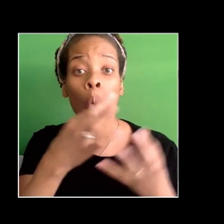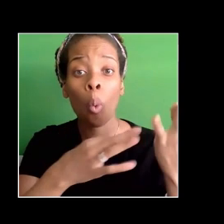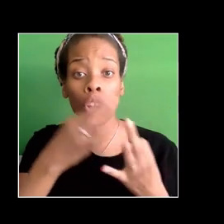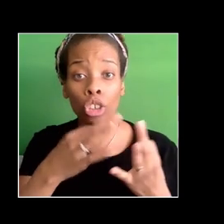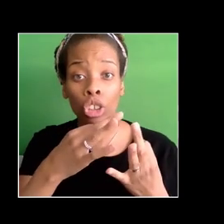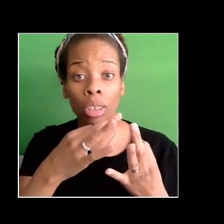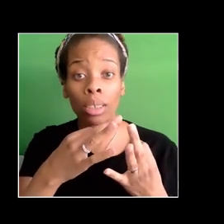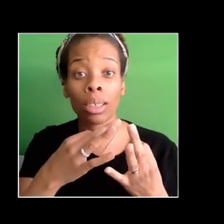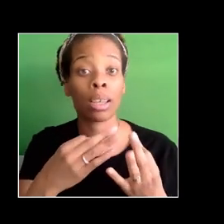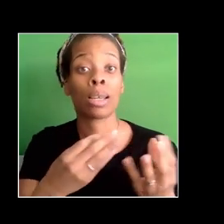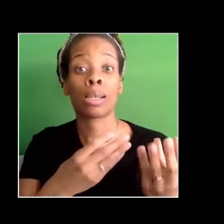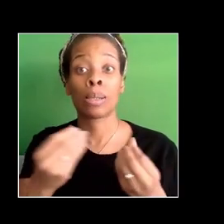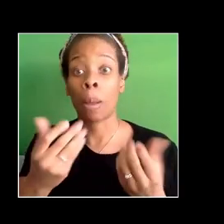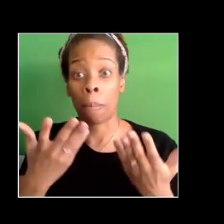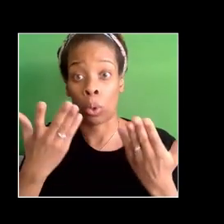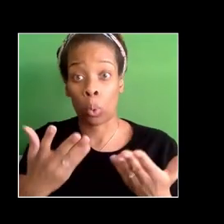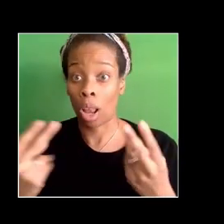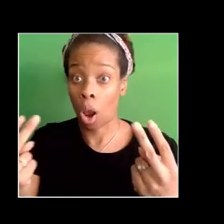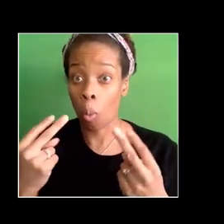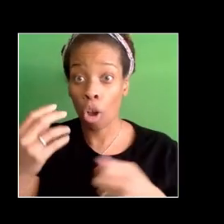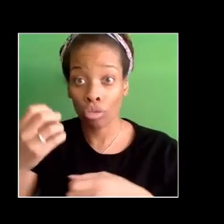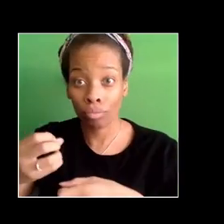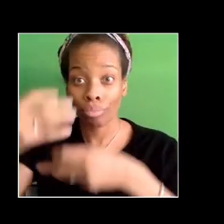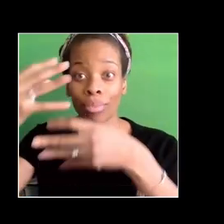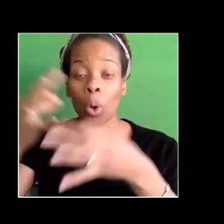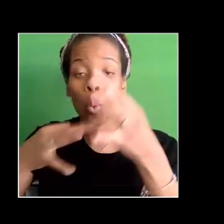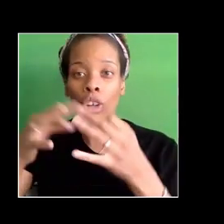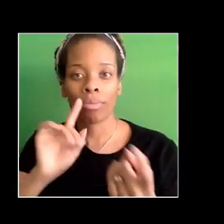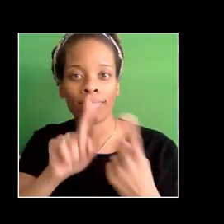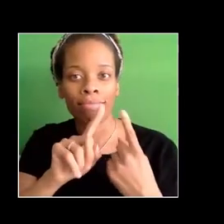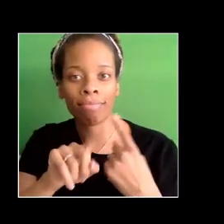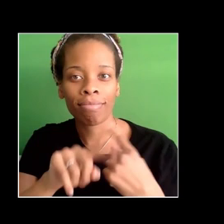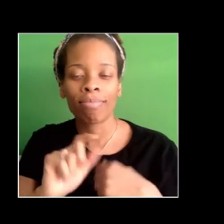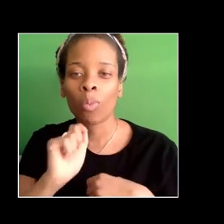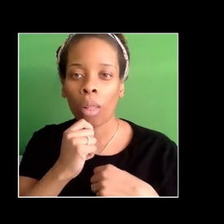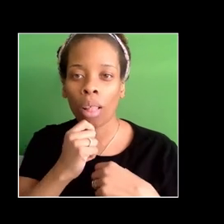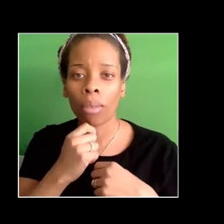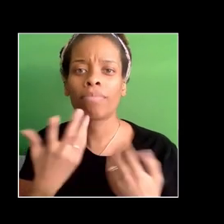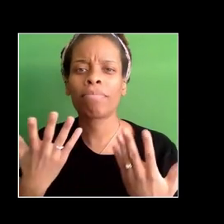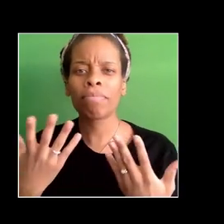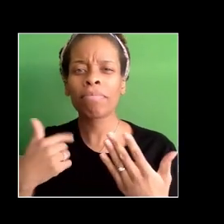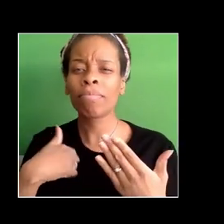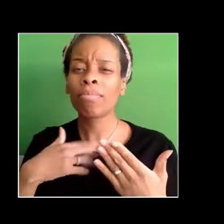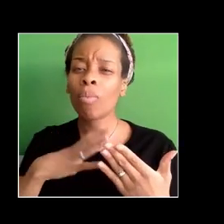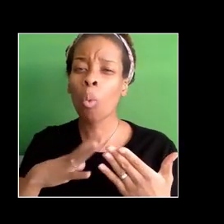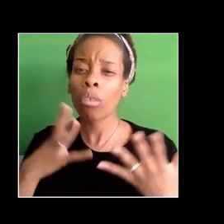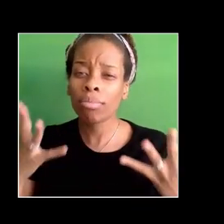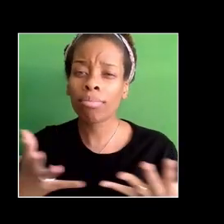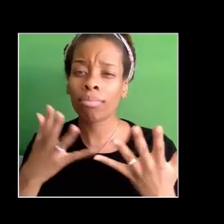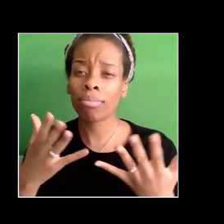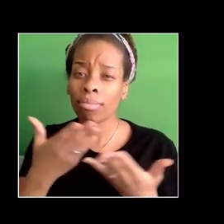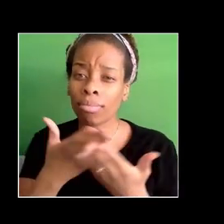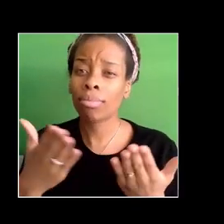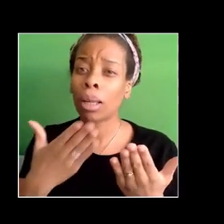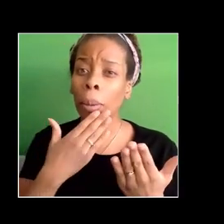who are in the conversation, listening into the conversation tonight. So I'd like to encourage everyone to post